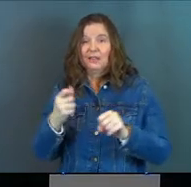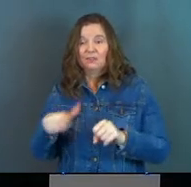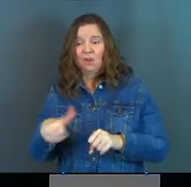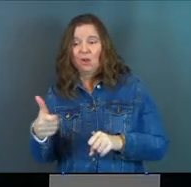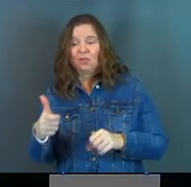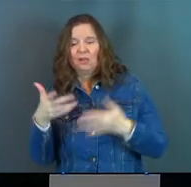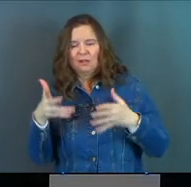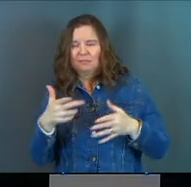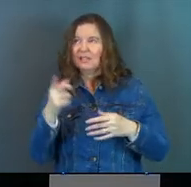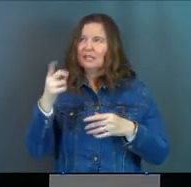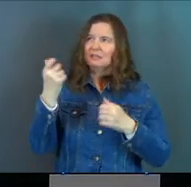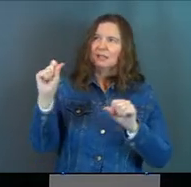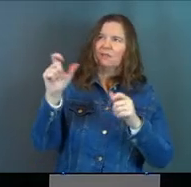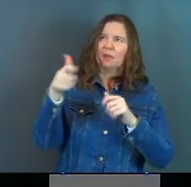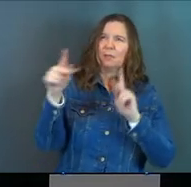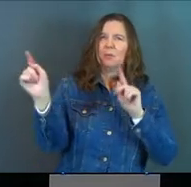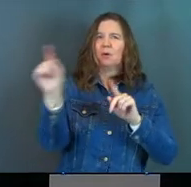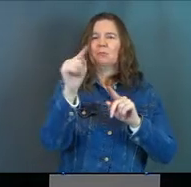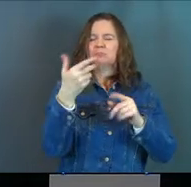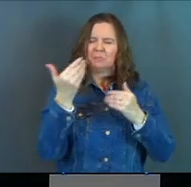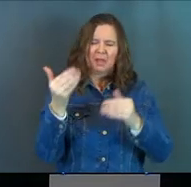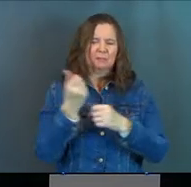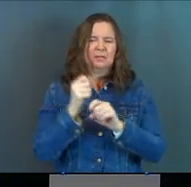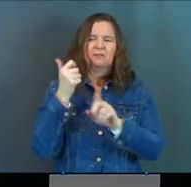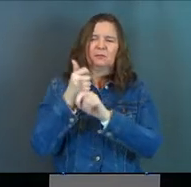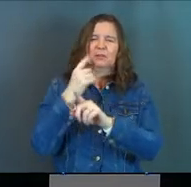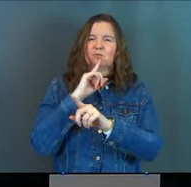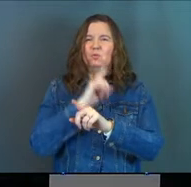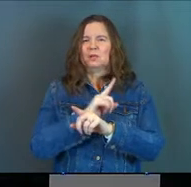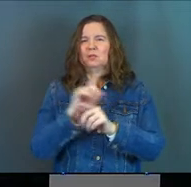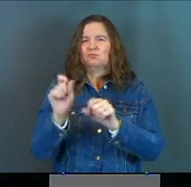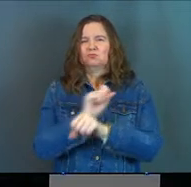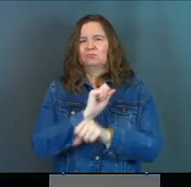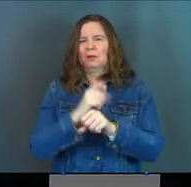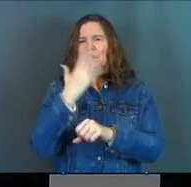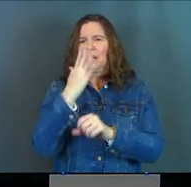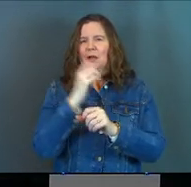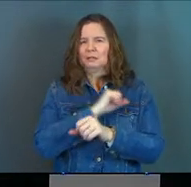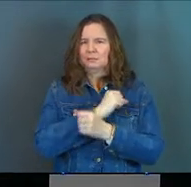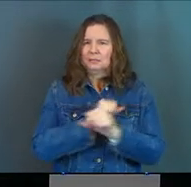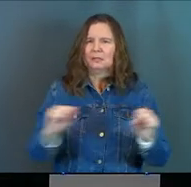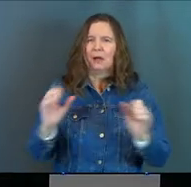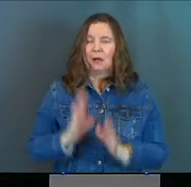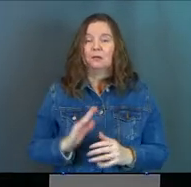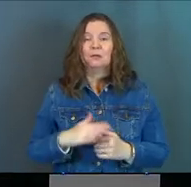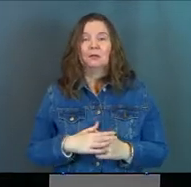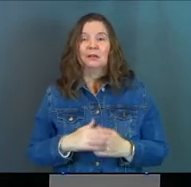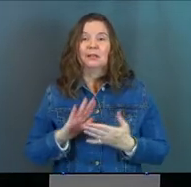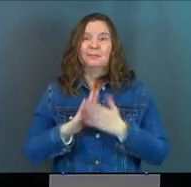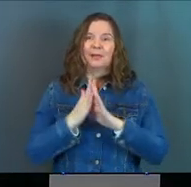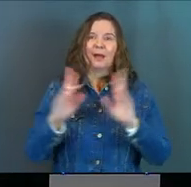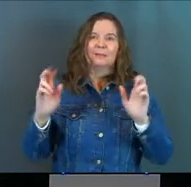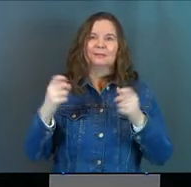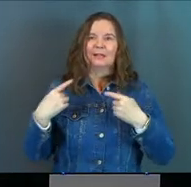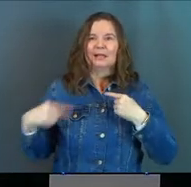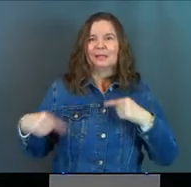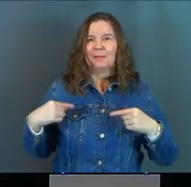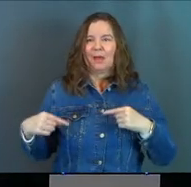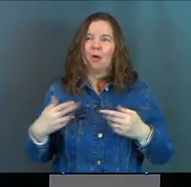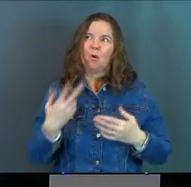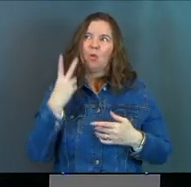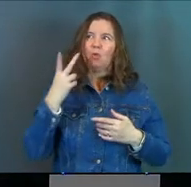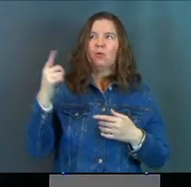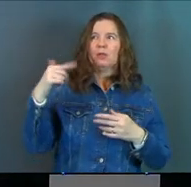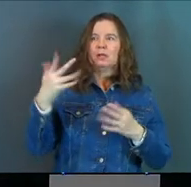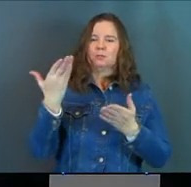said. Let him save himself if he really is God's Messiah, the chosen one. They turn this into a debate. They're like,